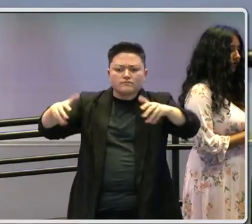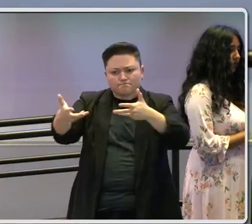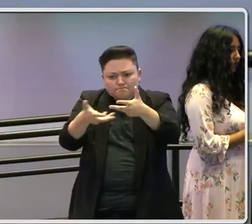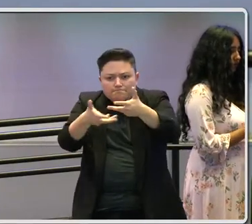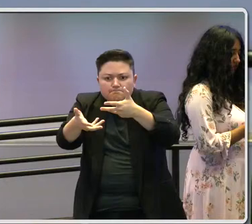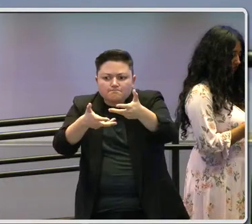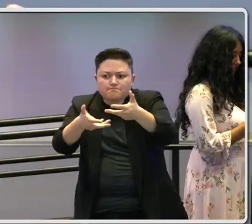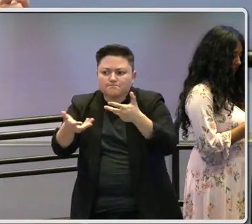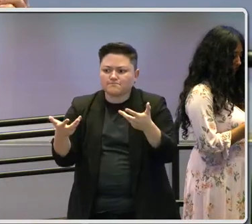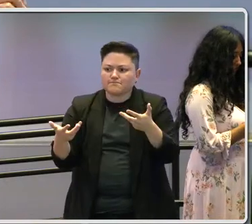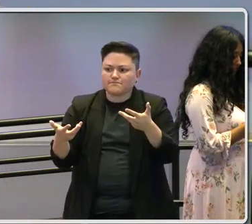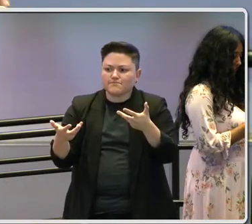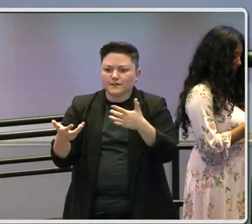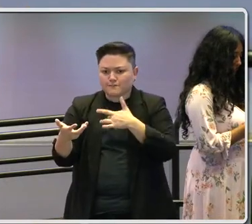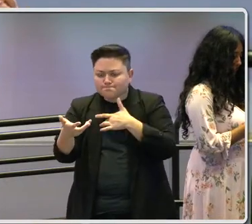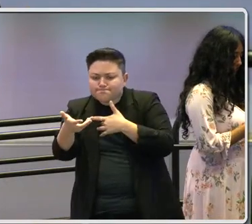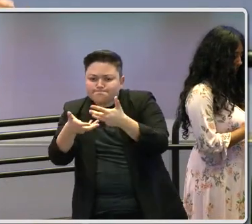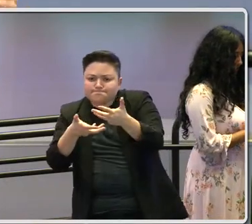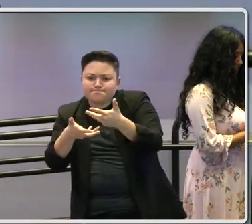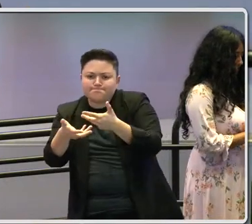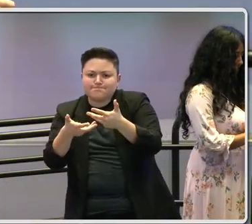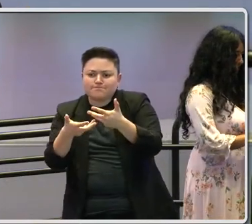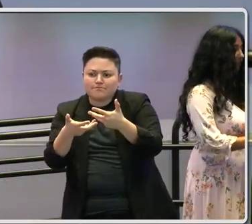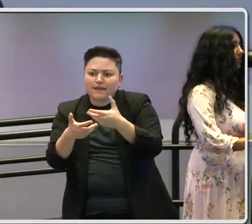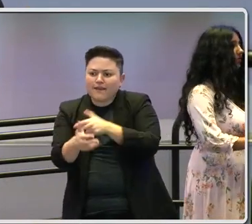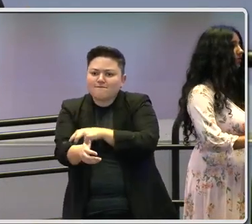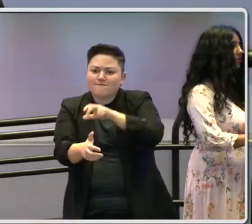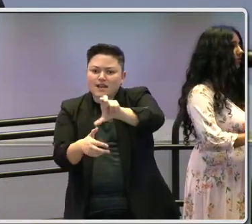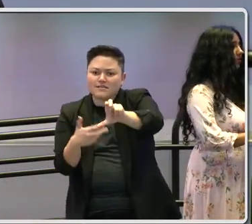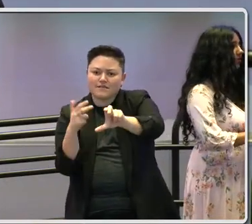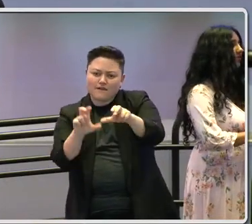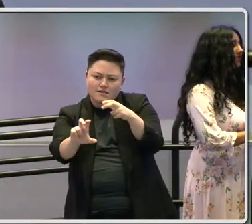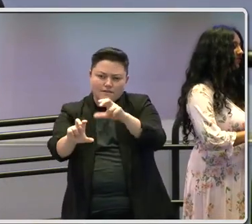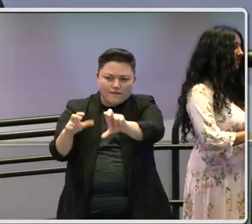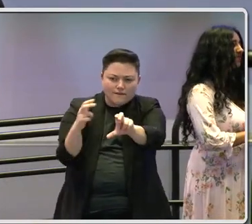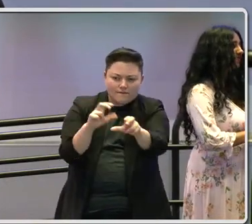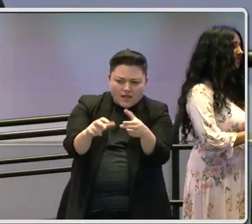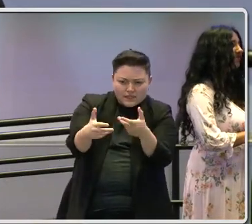compassionate, and to genuinely invest in other people,